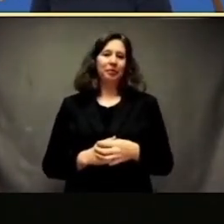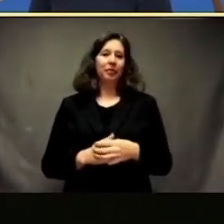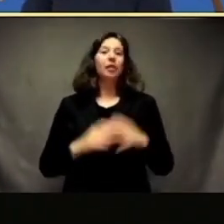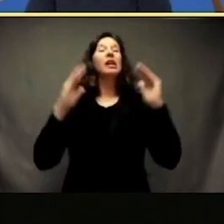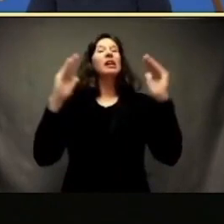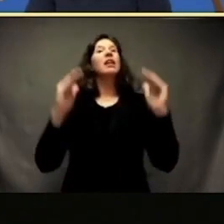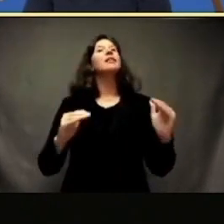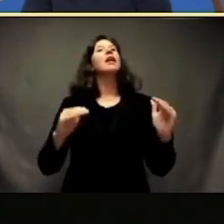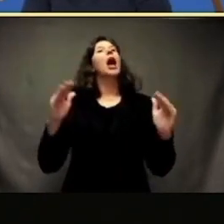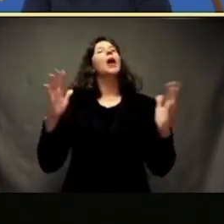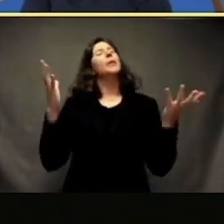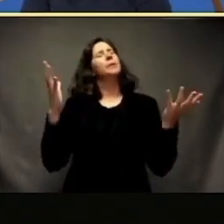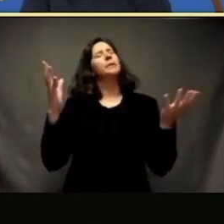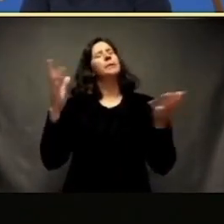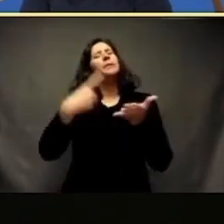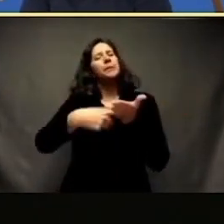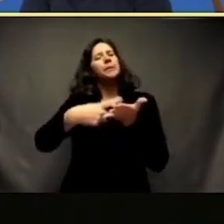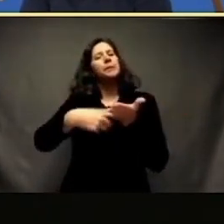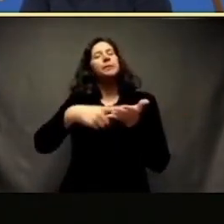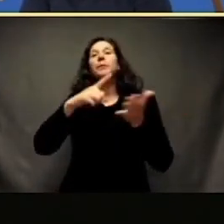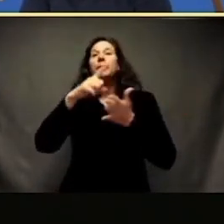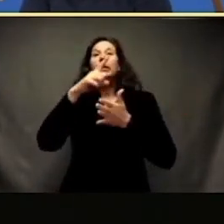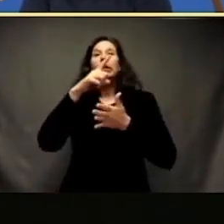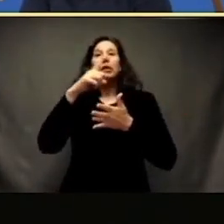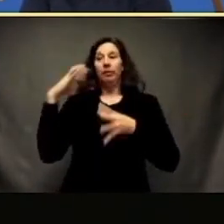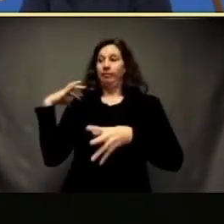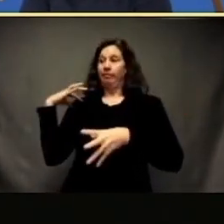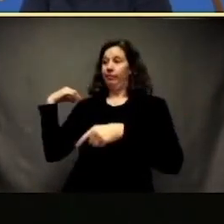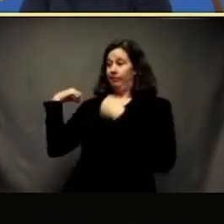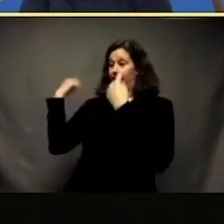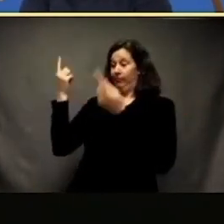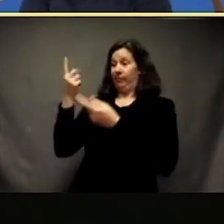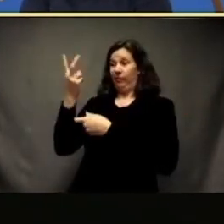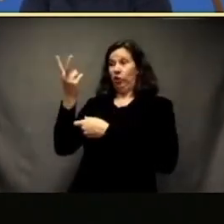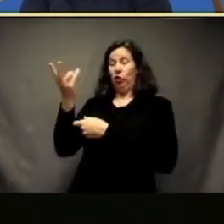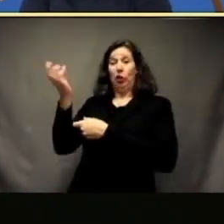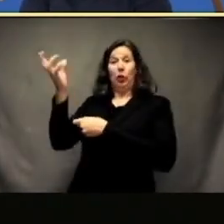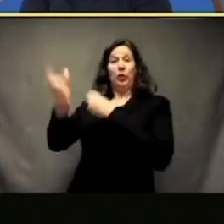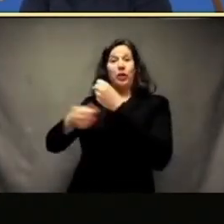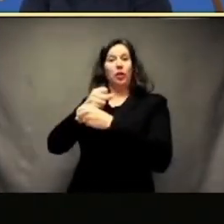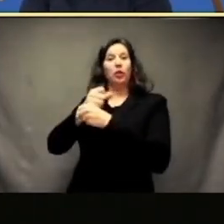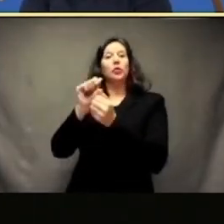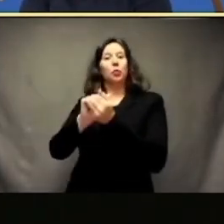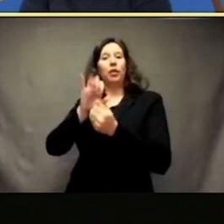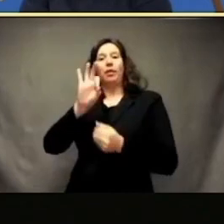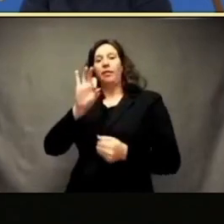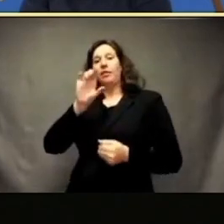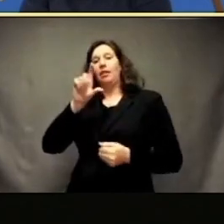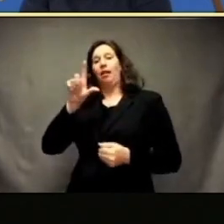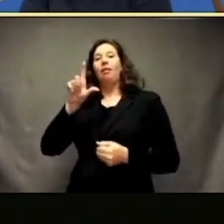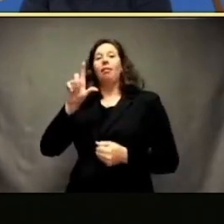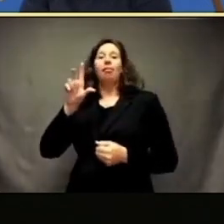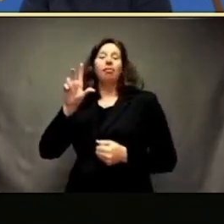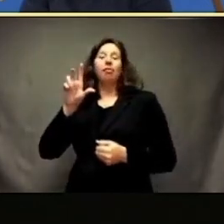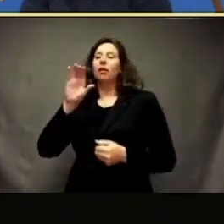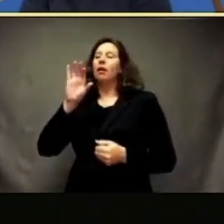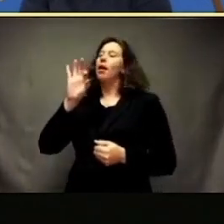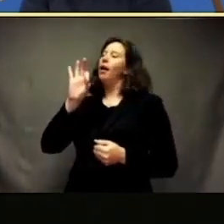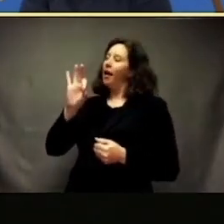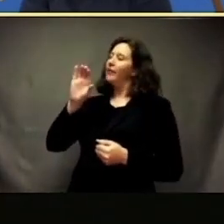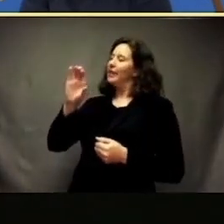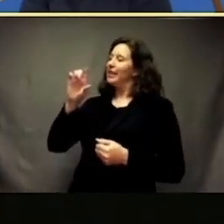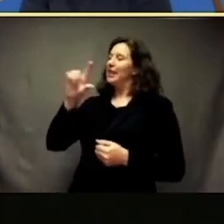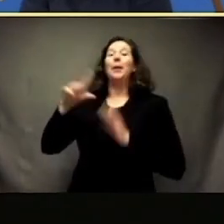Next, I'm going to take you through what we've been doing the last few years with the FCL model. In particular, we've